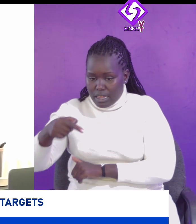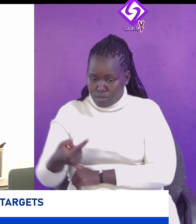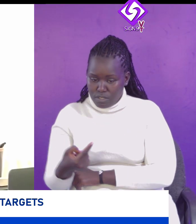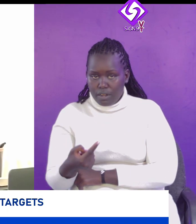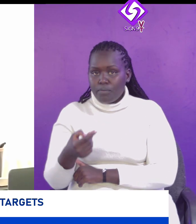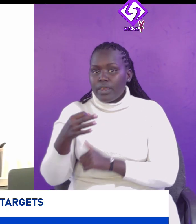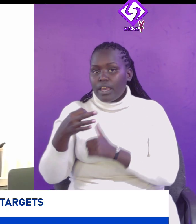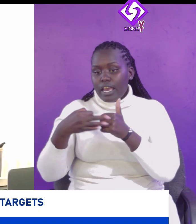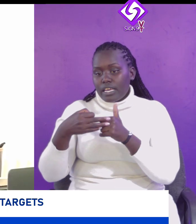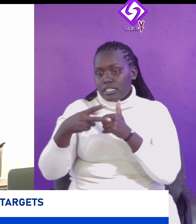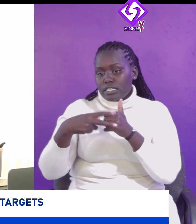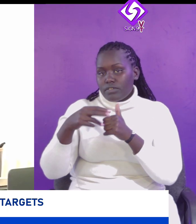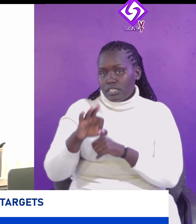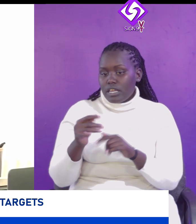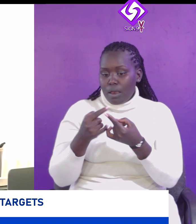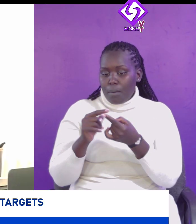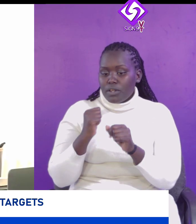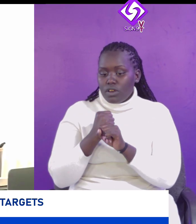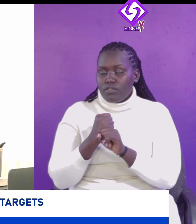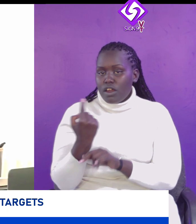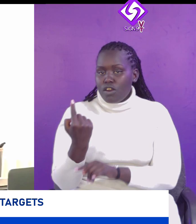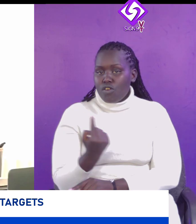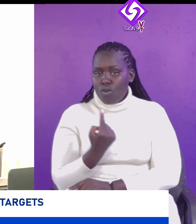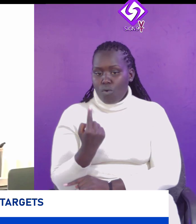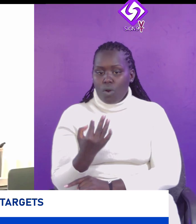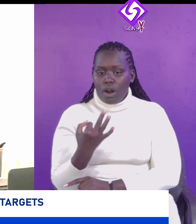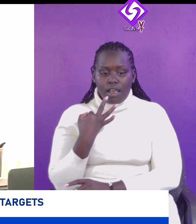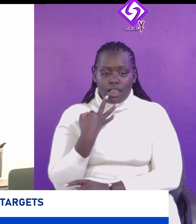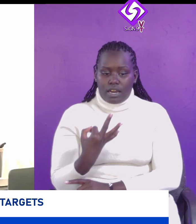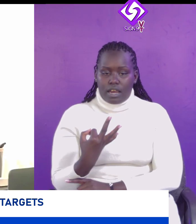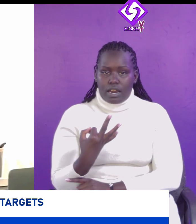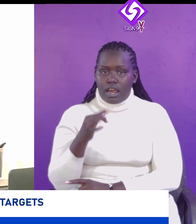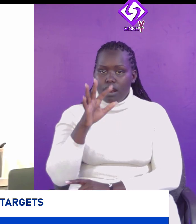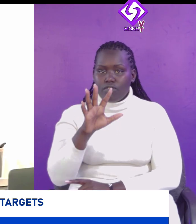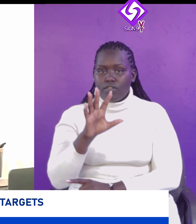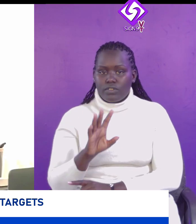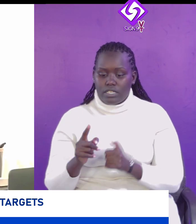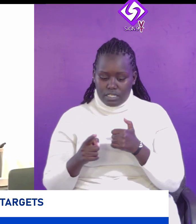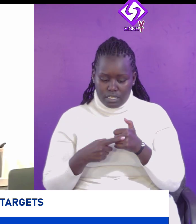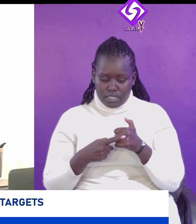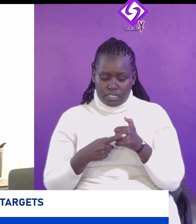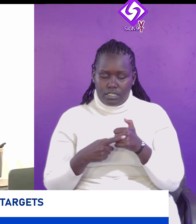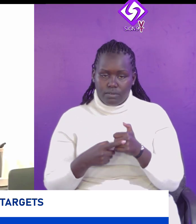17,873. And yet we've already done 1 week with only 356.